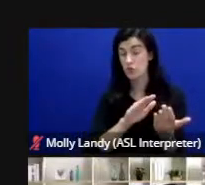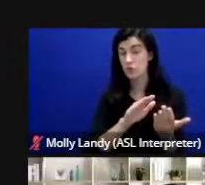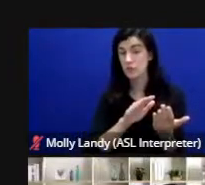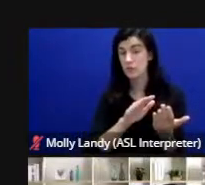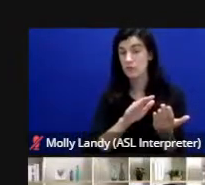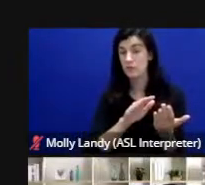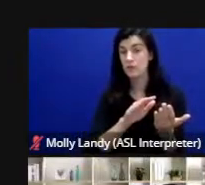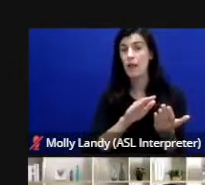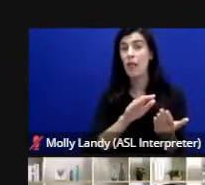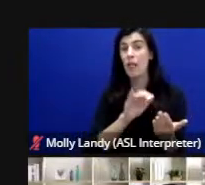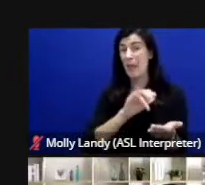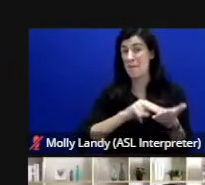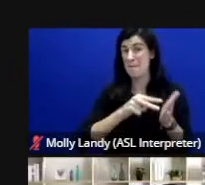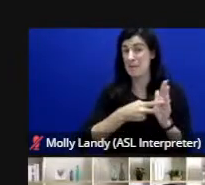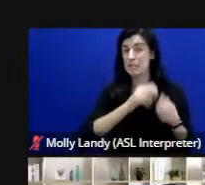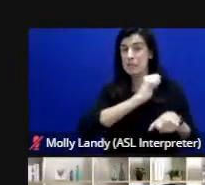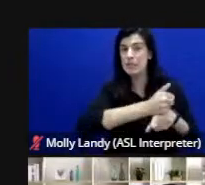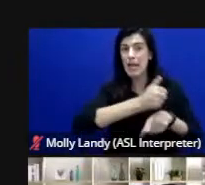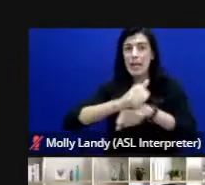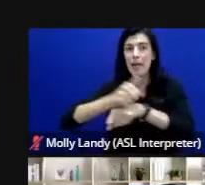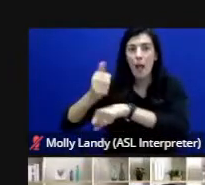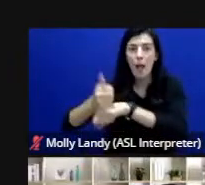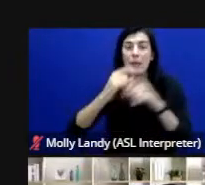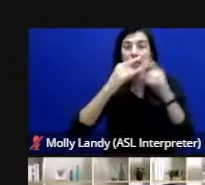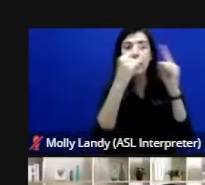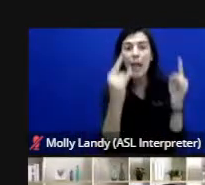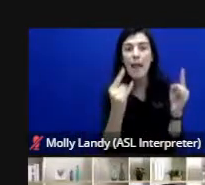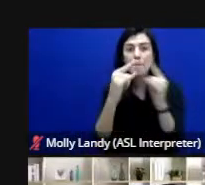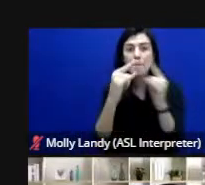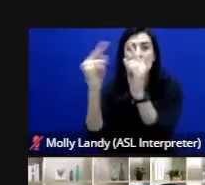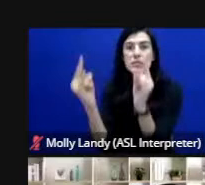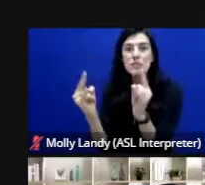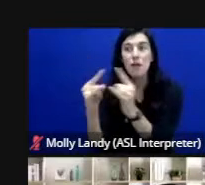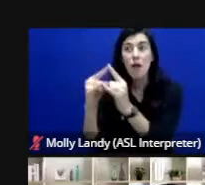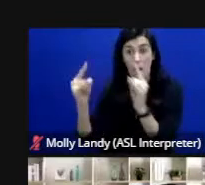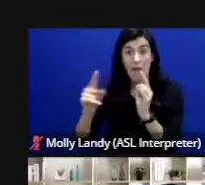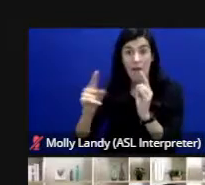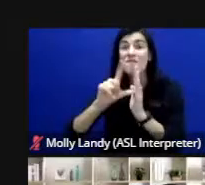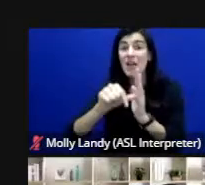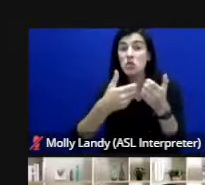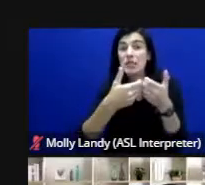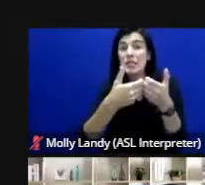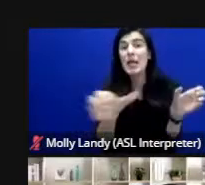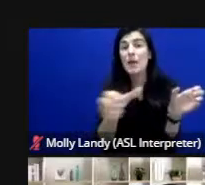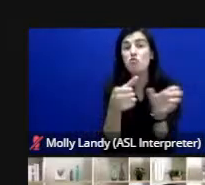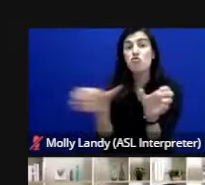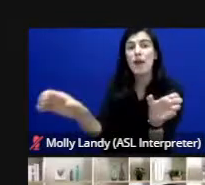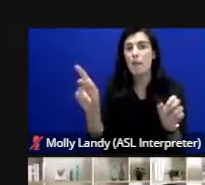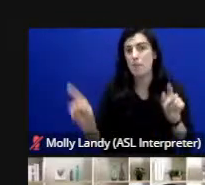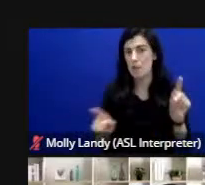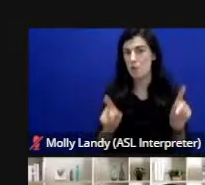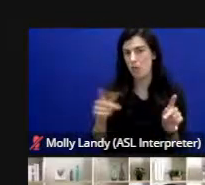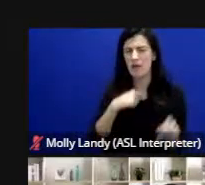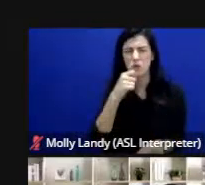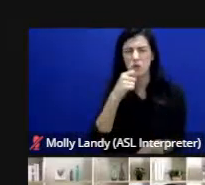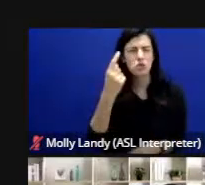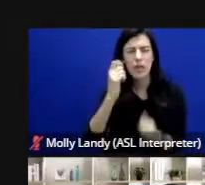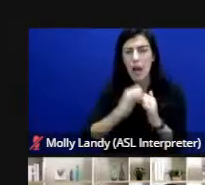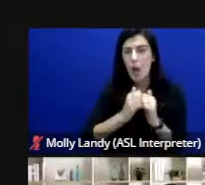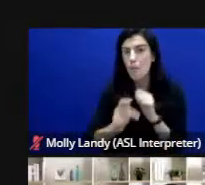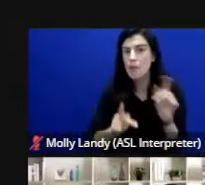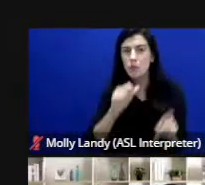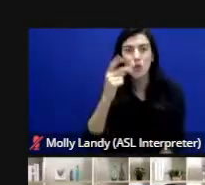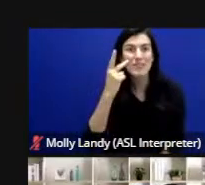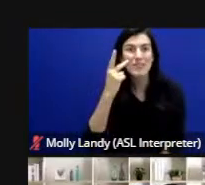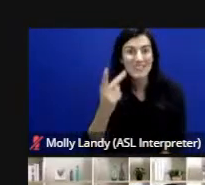to setting up camps and eventually separating people. I don't understand how people are not seeing the reality of all this. Another thing really